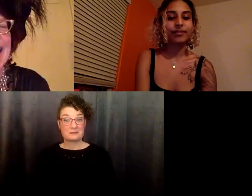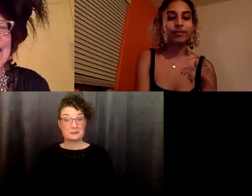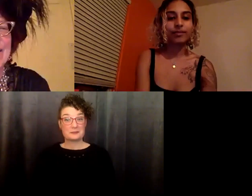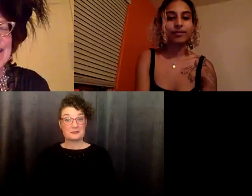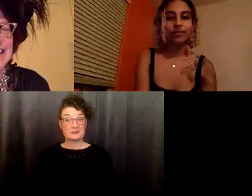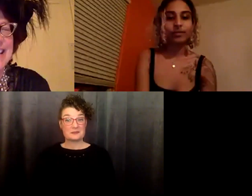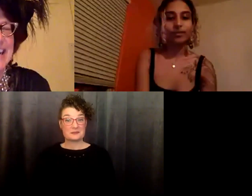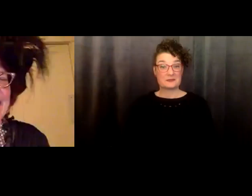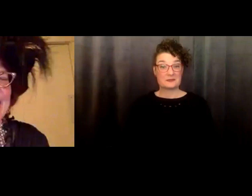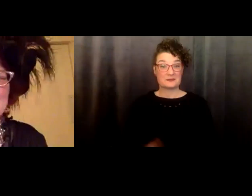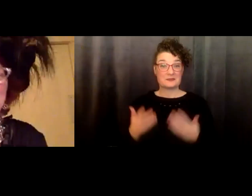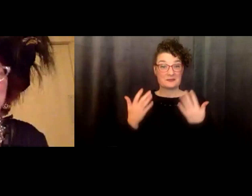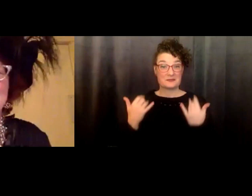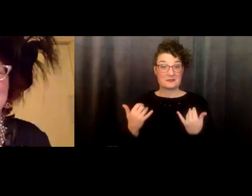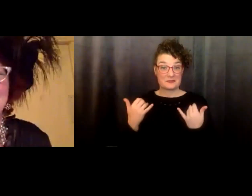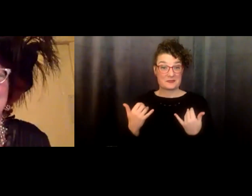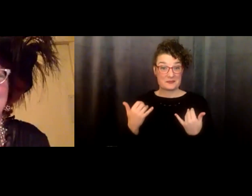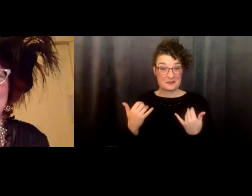now,